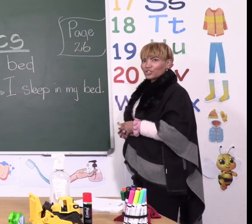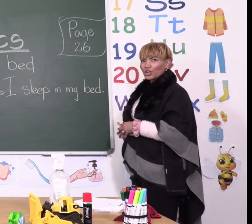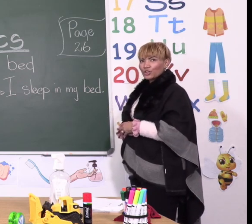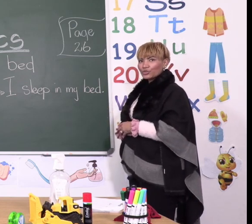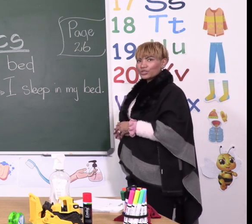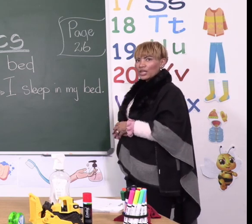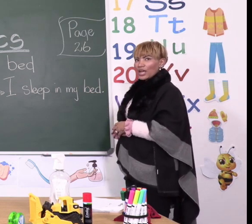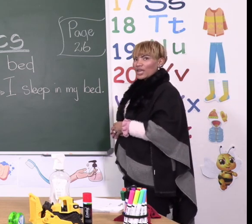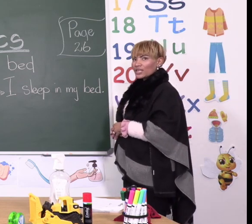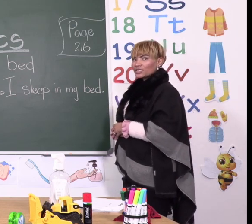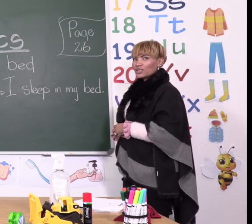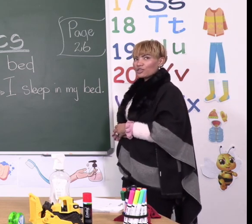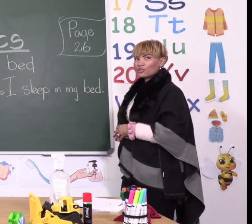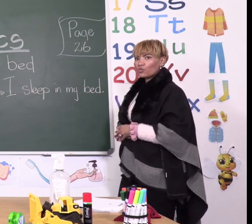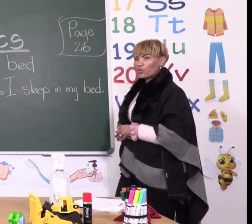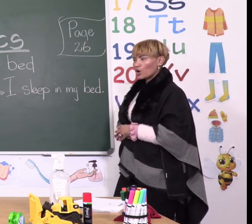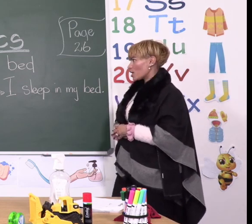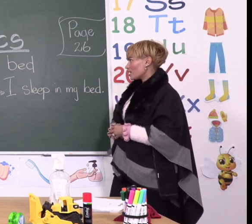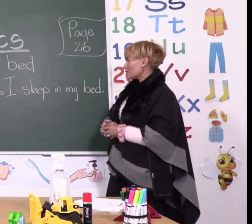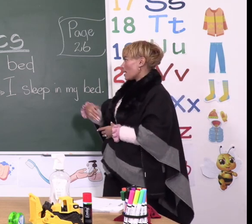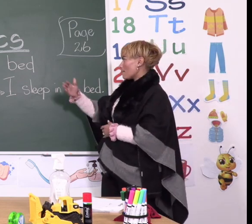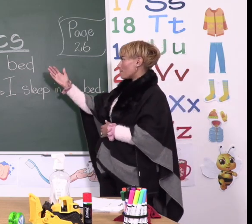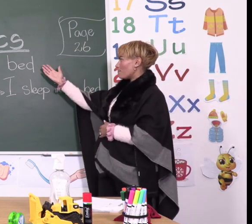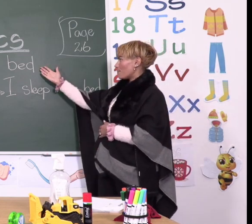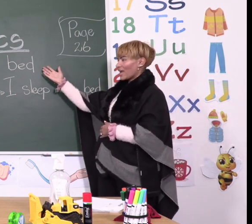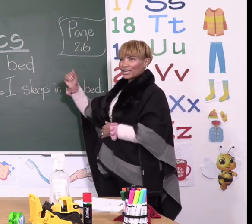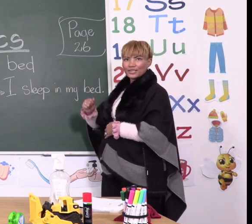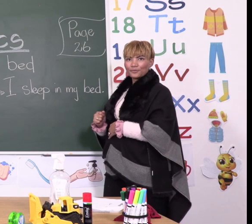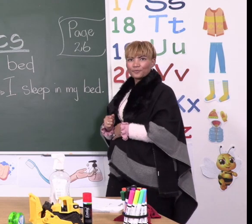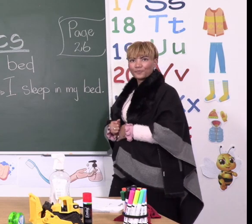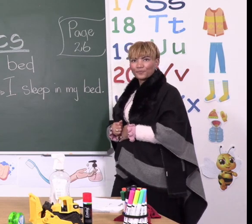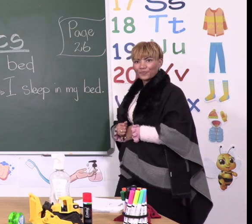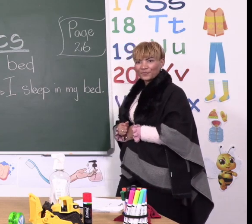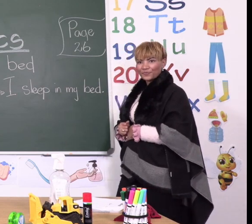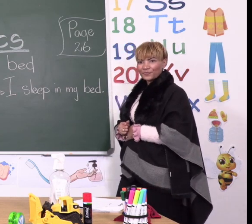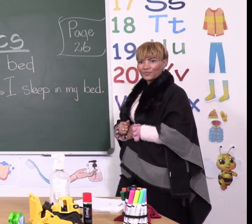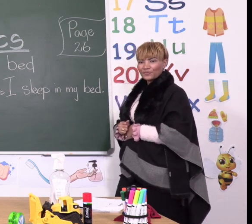that I chose is the word bed.